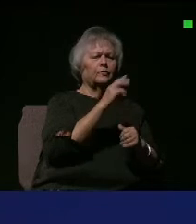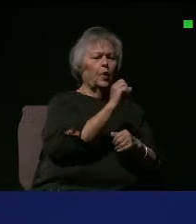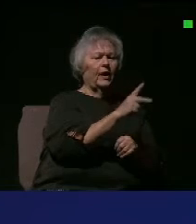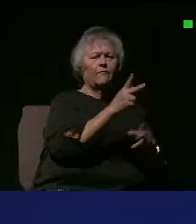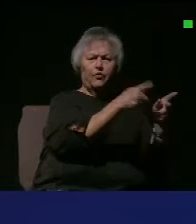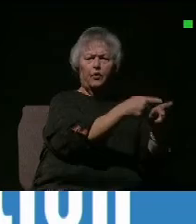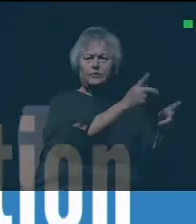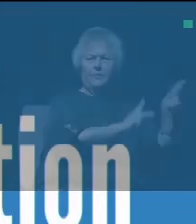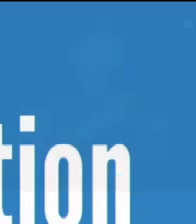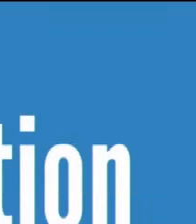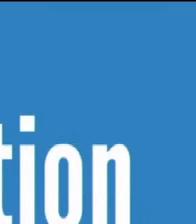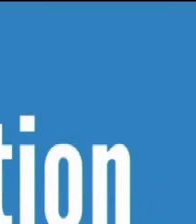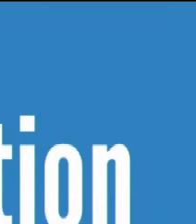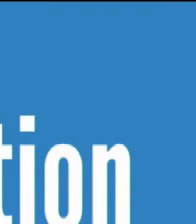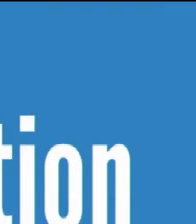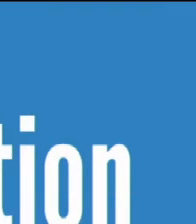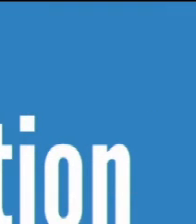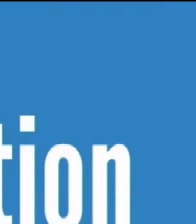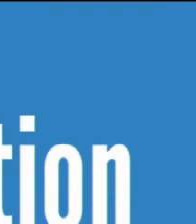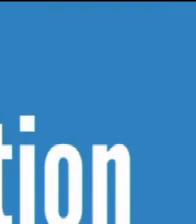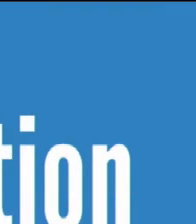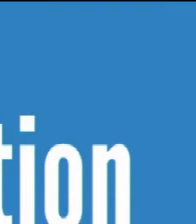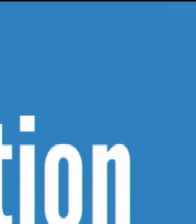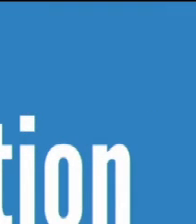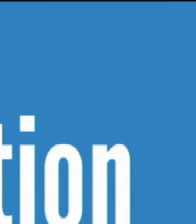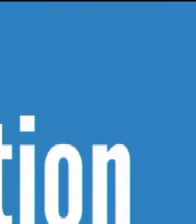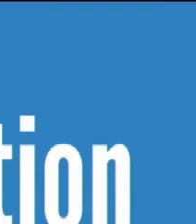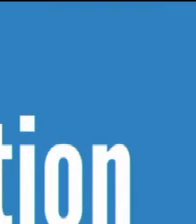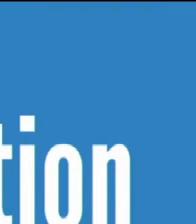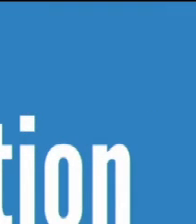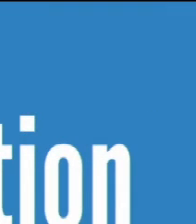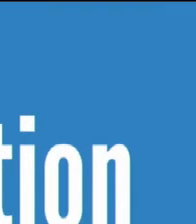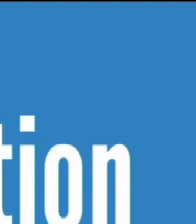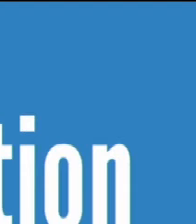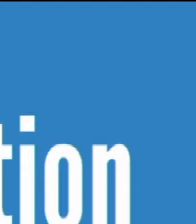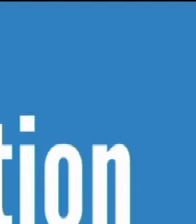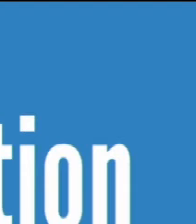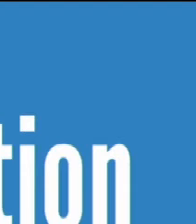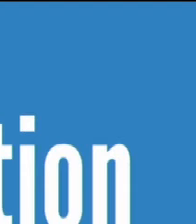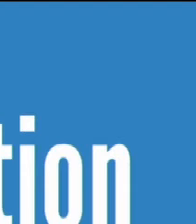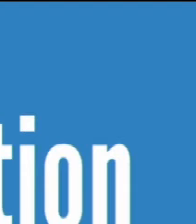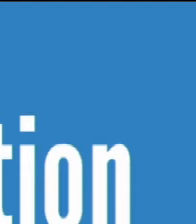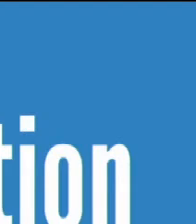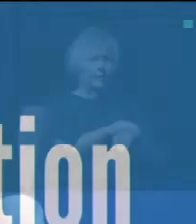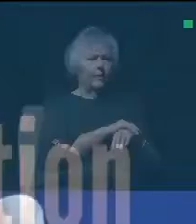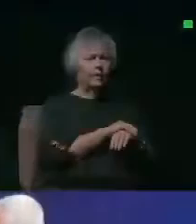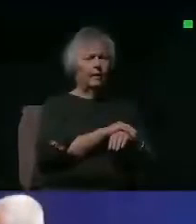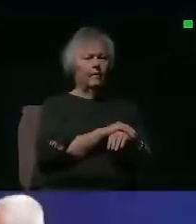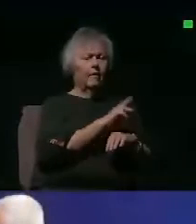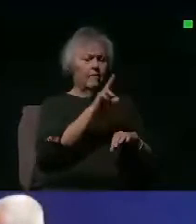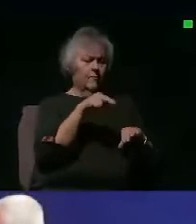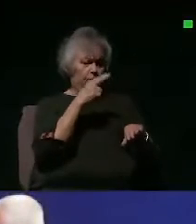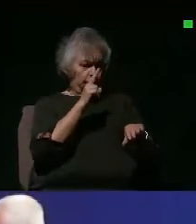I think it depends on how you're looking at the story. I think if you're those guys in that story and you're like normal person, you're looking from an earthly